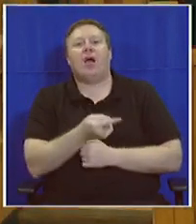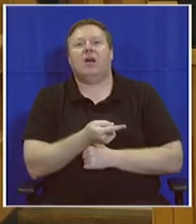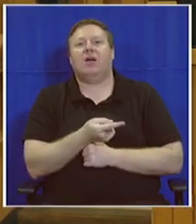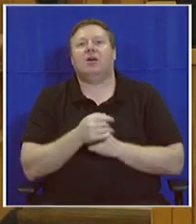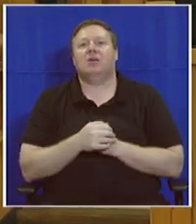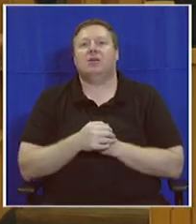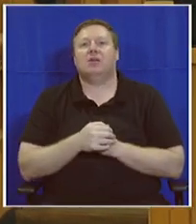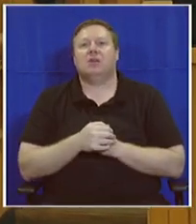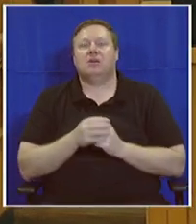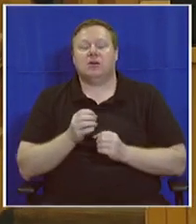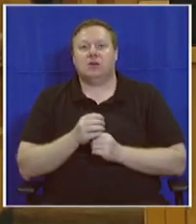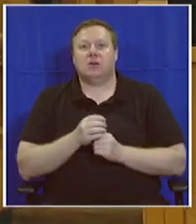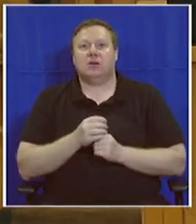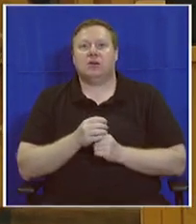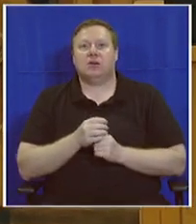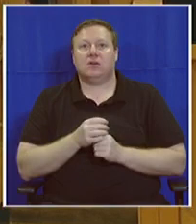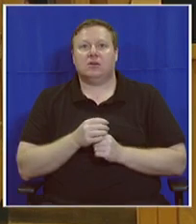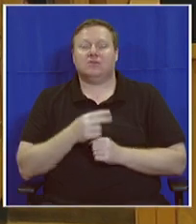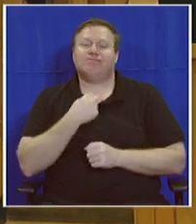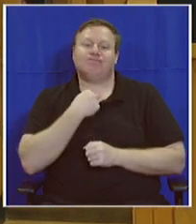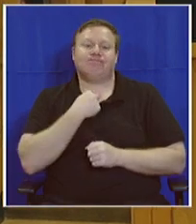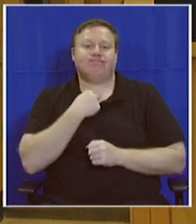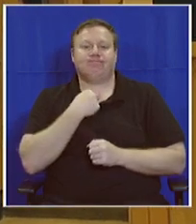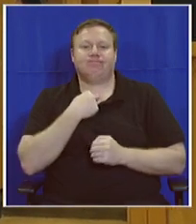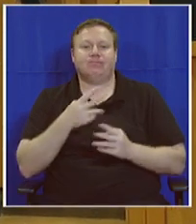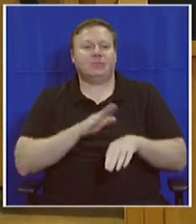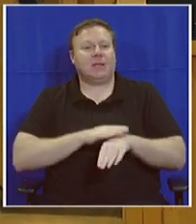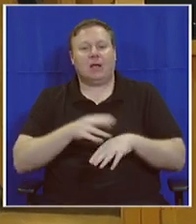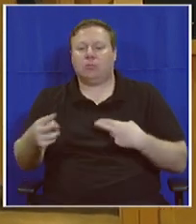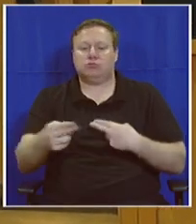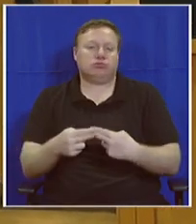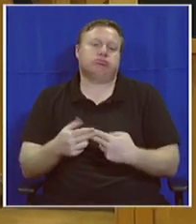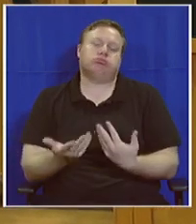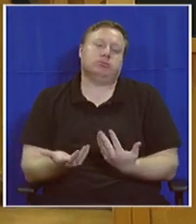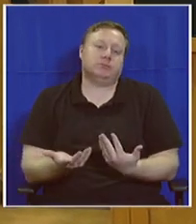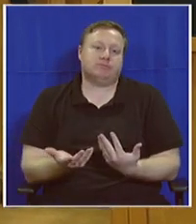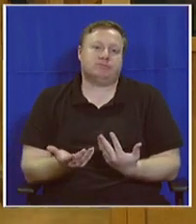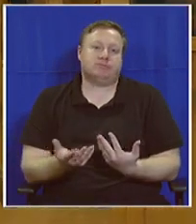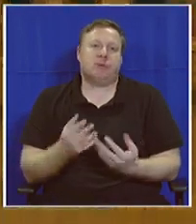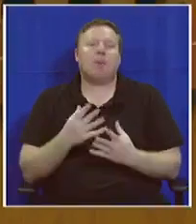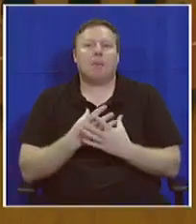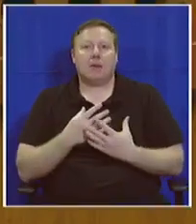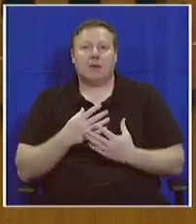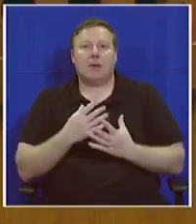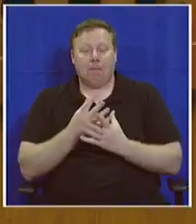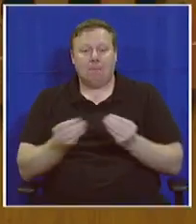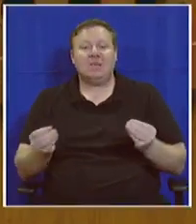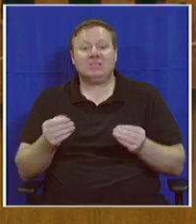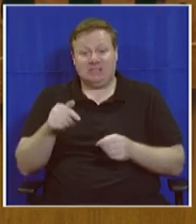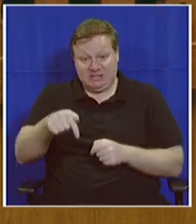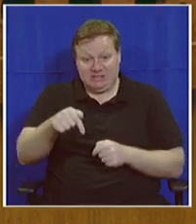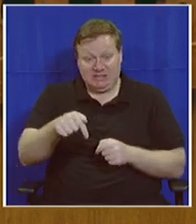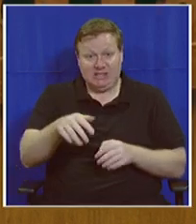and demonstrated potential were cut tragically short, and she will be sorely missed, both in Parliament and